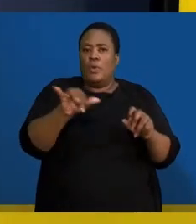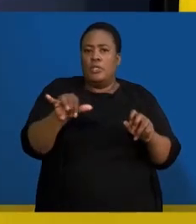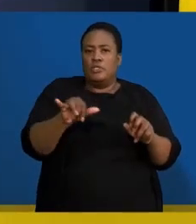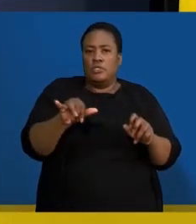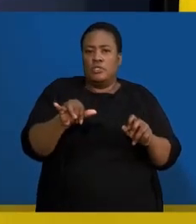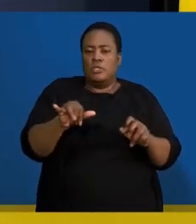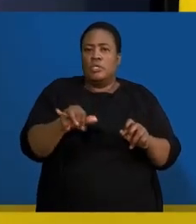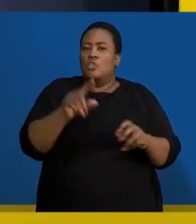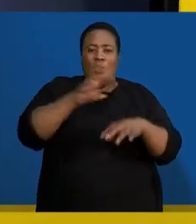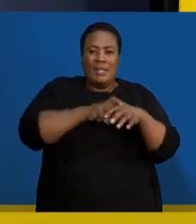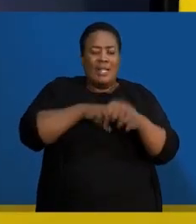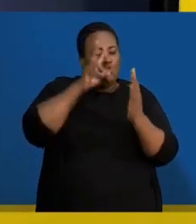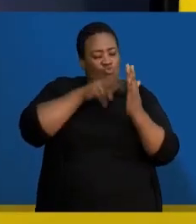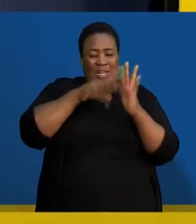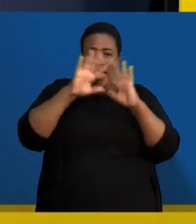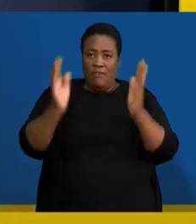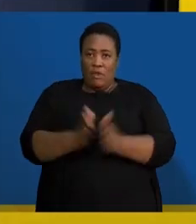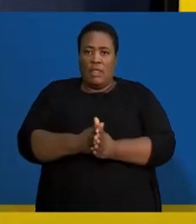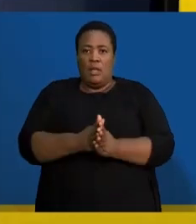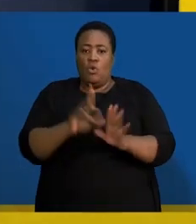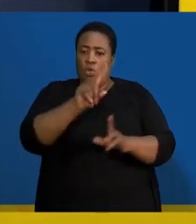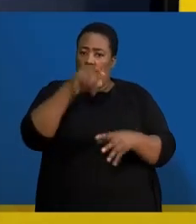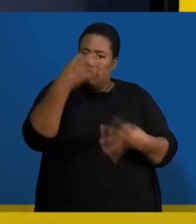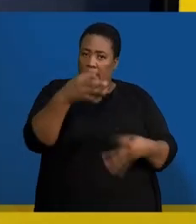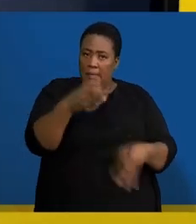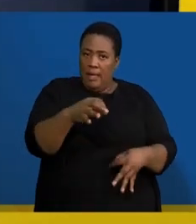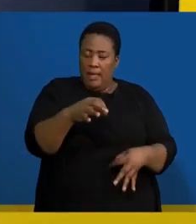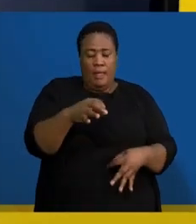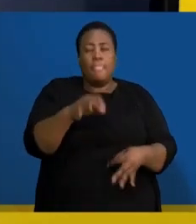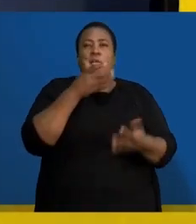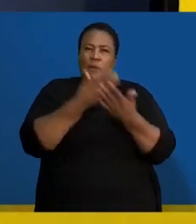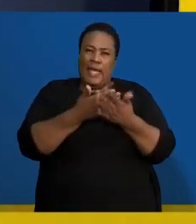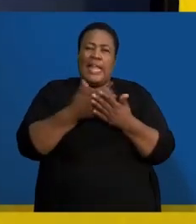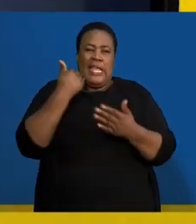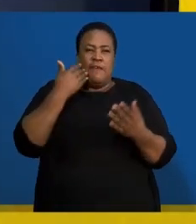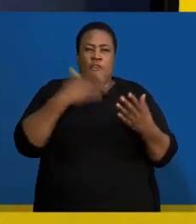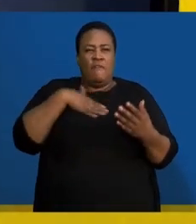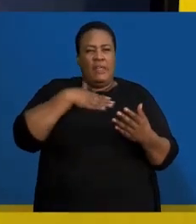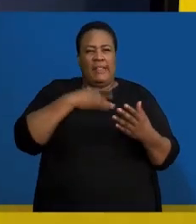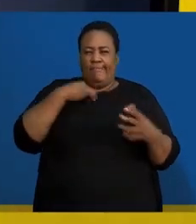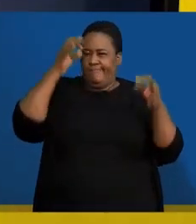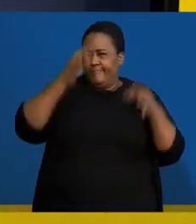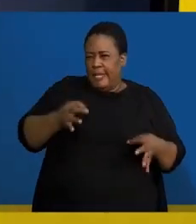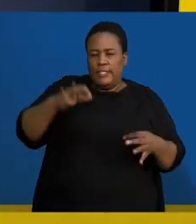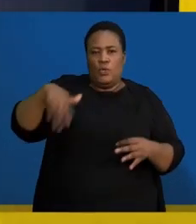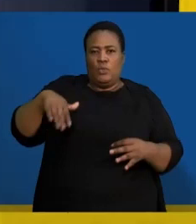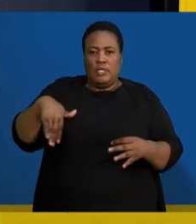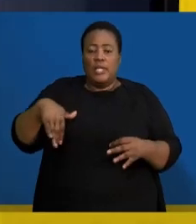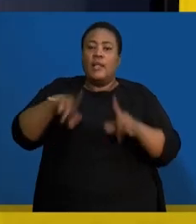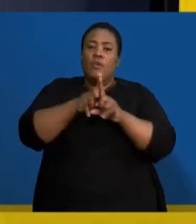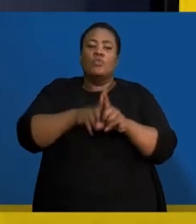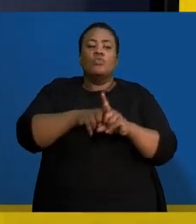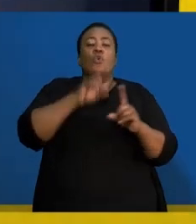are. You don't need to read the entire paper. You can only do that if you're still undecided. And then you use the reading time to